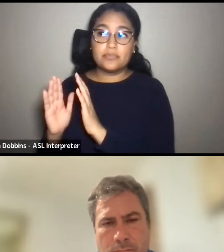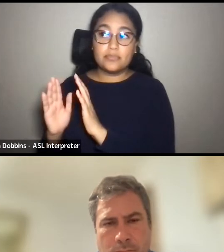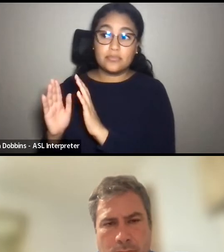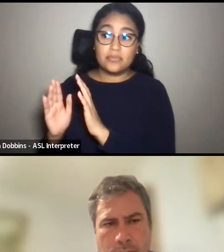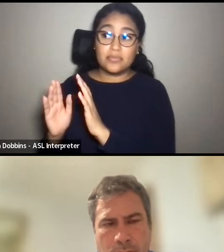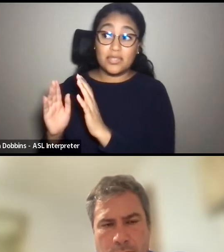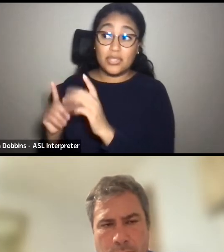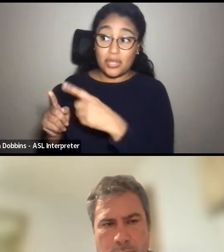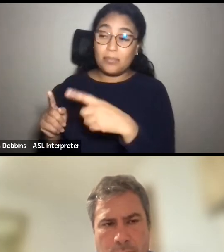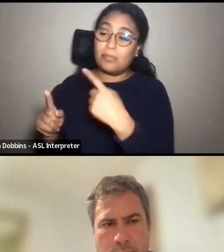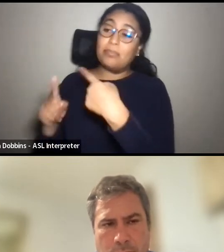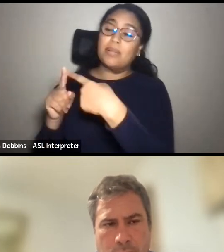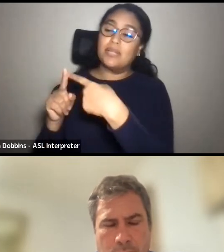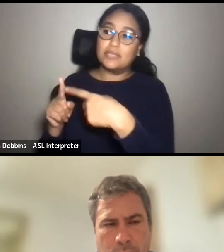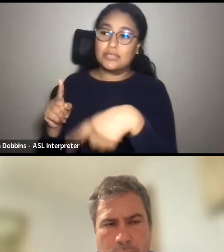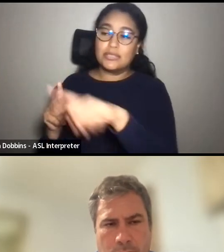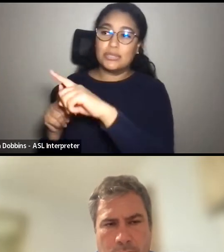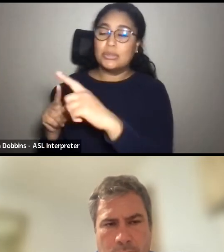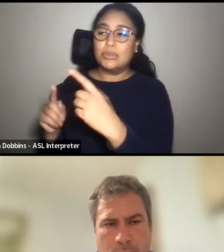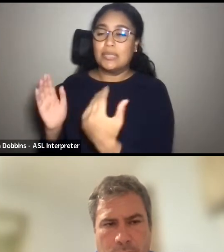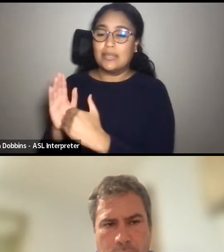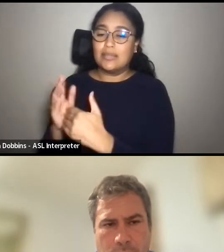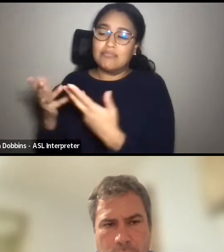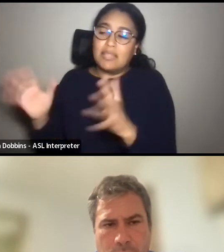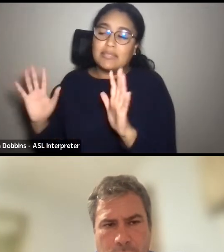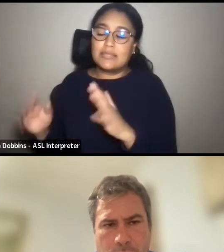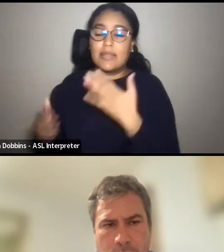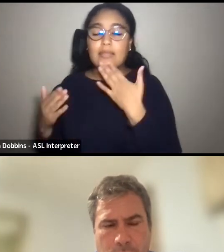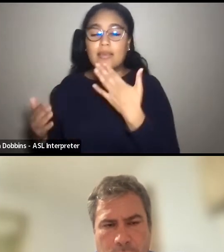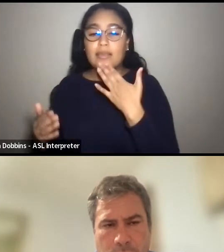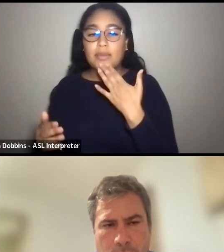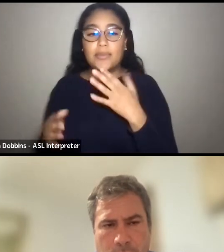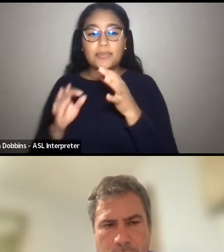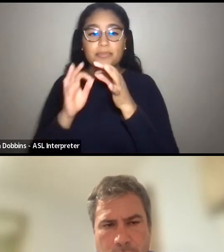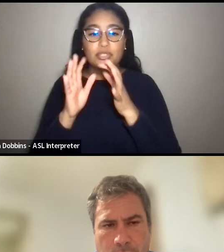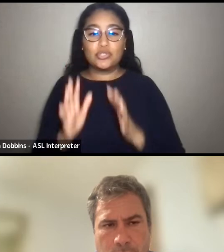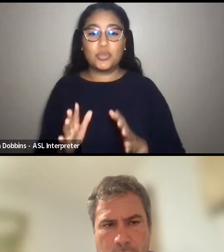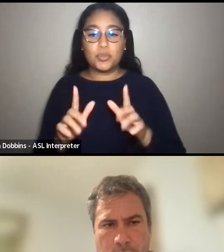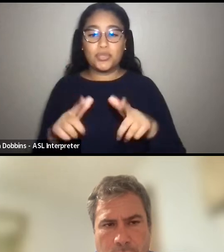you. That's it. Thank you.